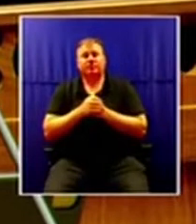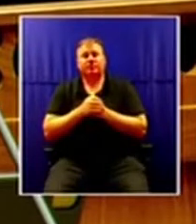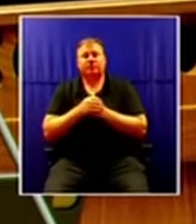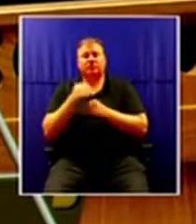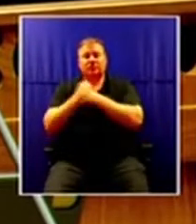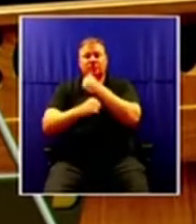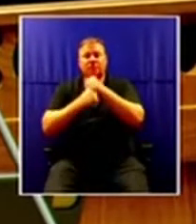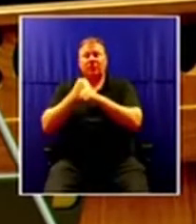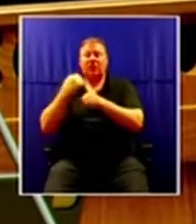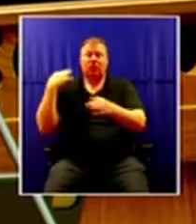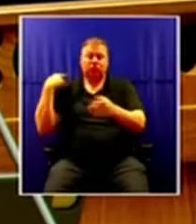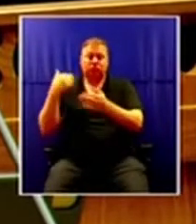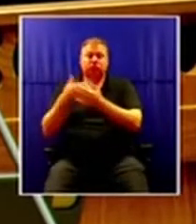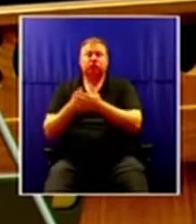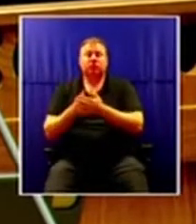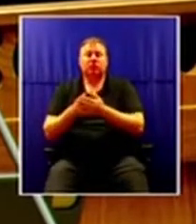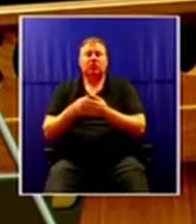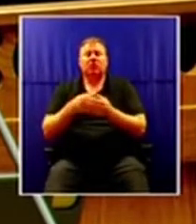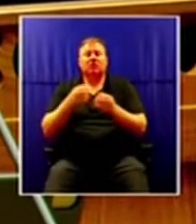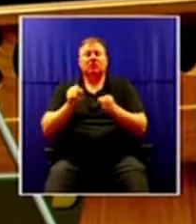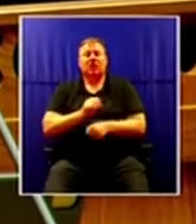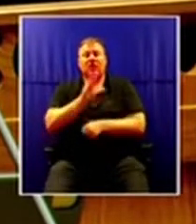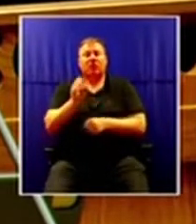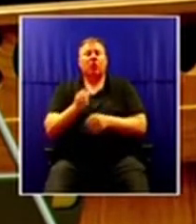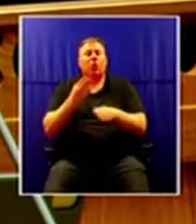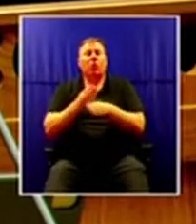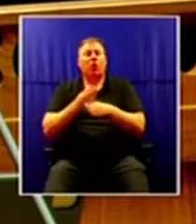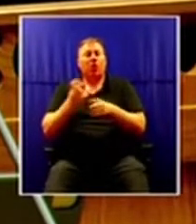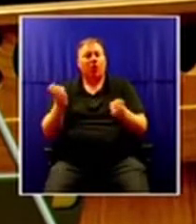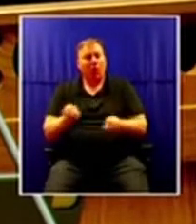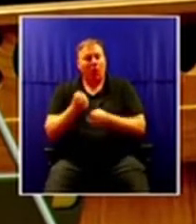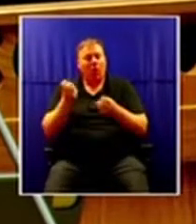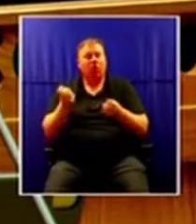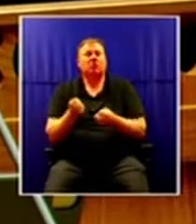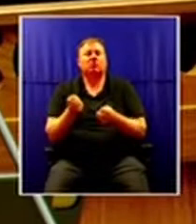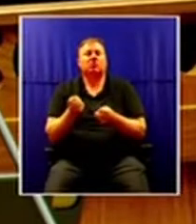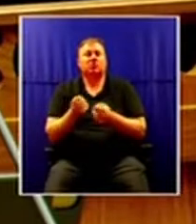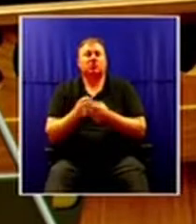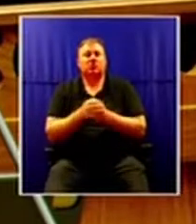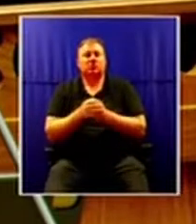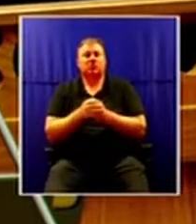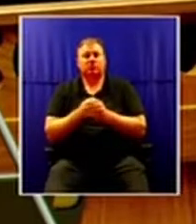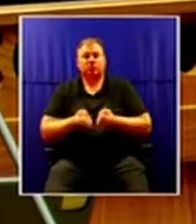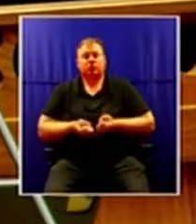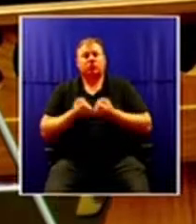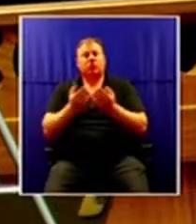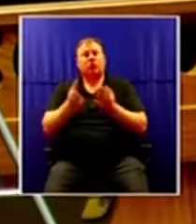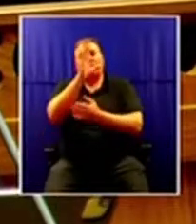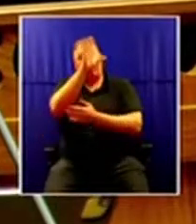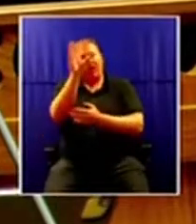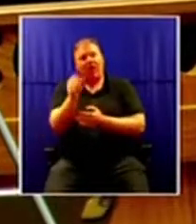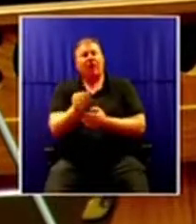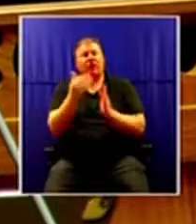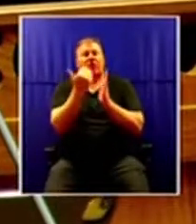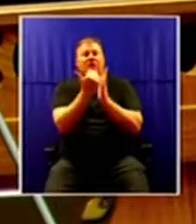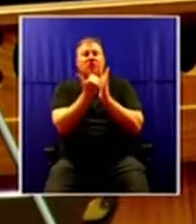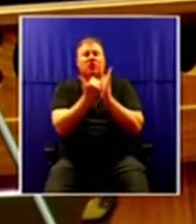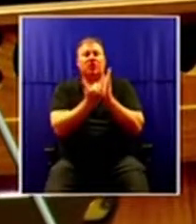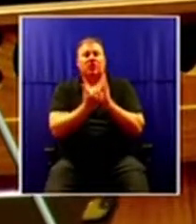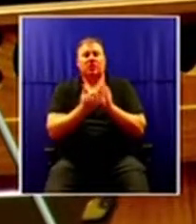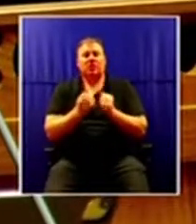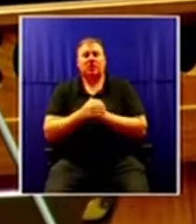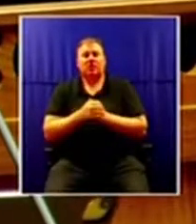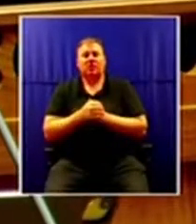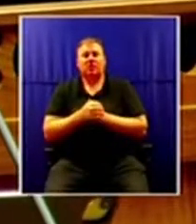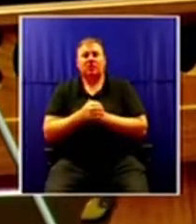South Africa has been hard at work towards promotion of the African agenda during its chairship of